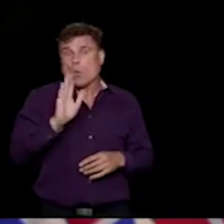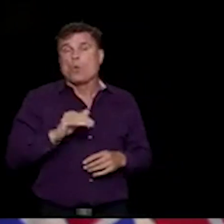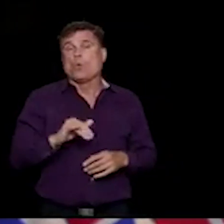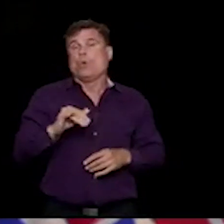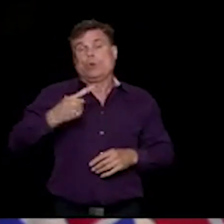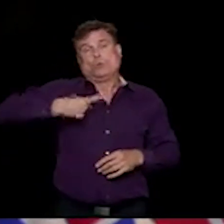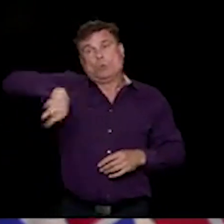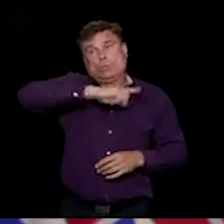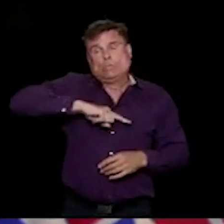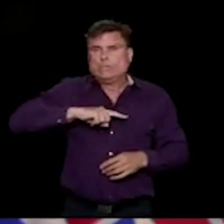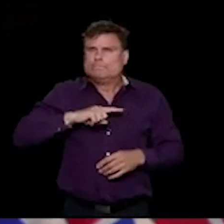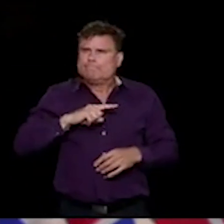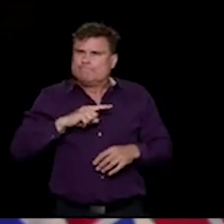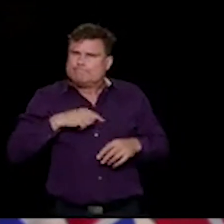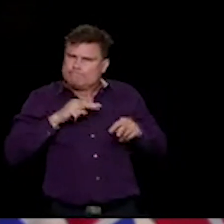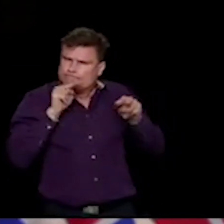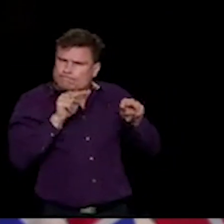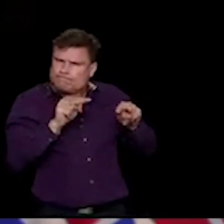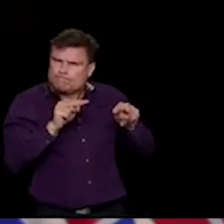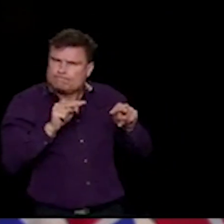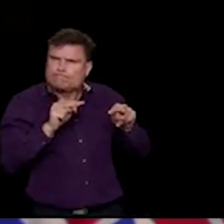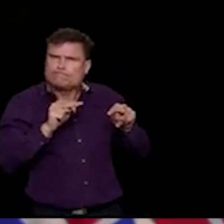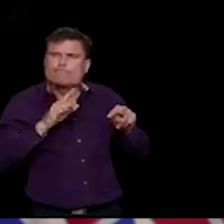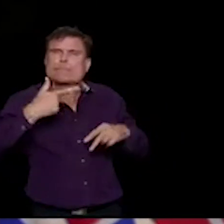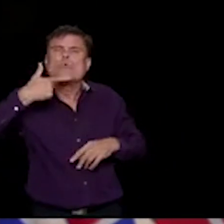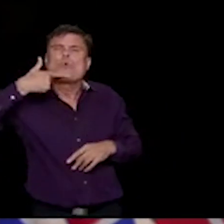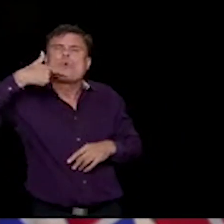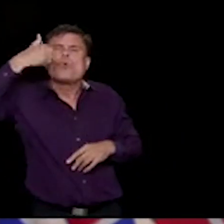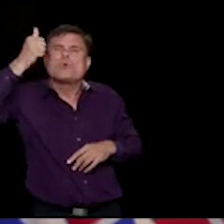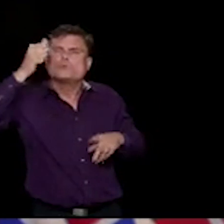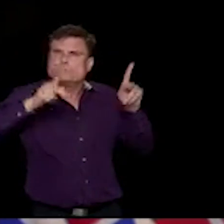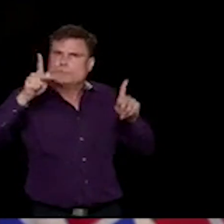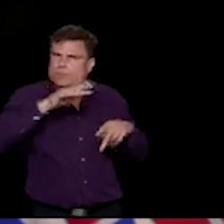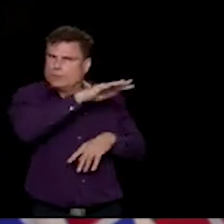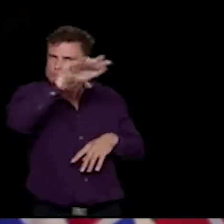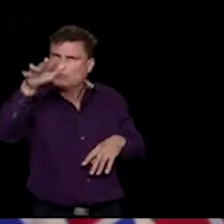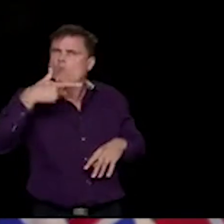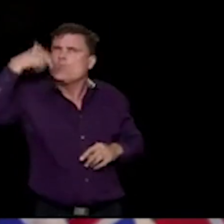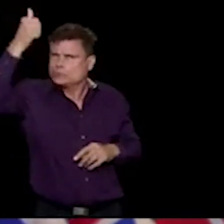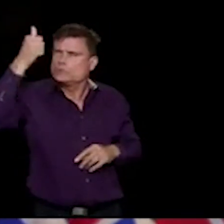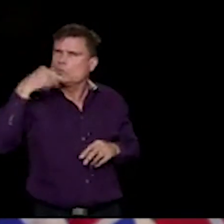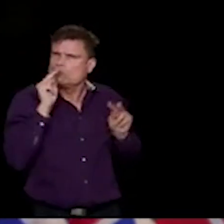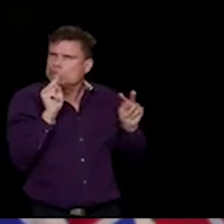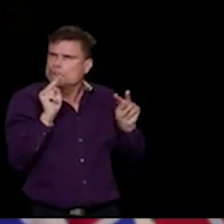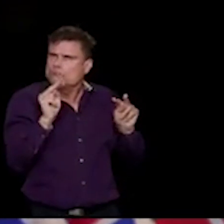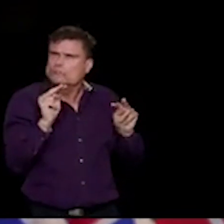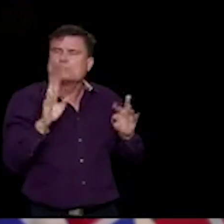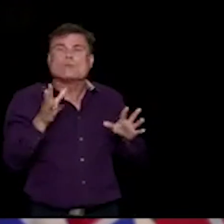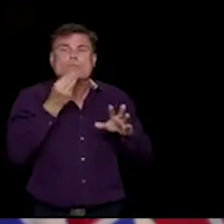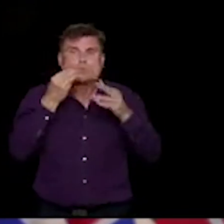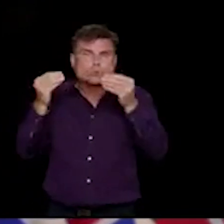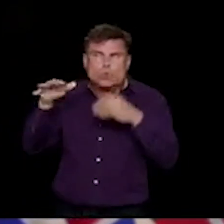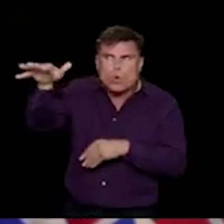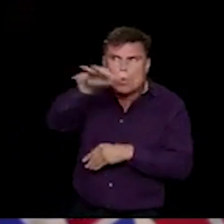and essential services keep going in our communities and our grocery stores and, all of those other settings. And we will do it in this